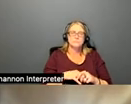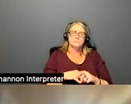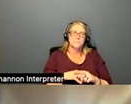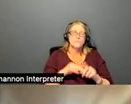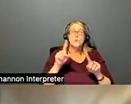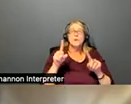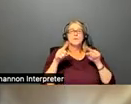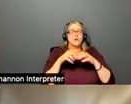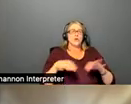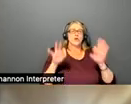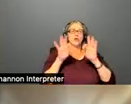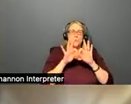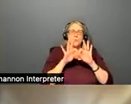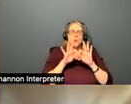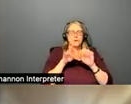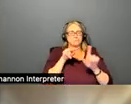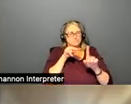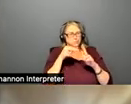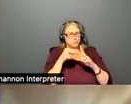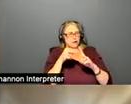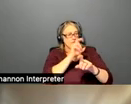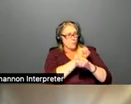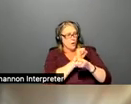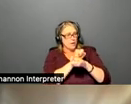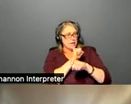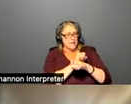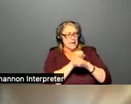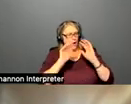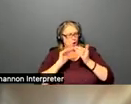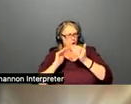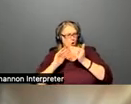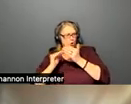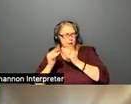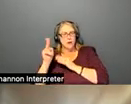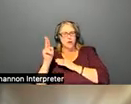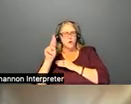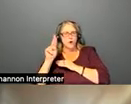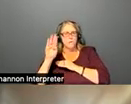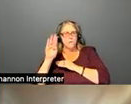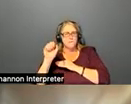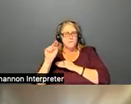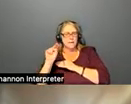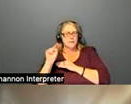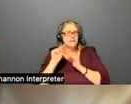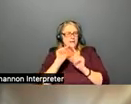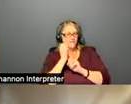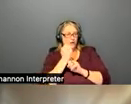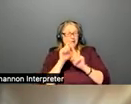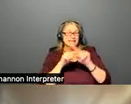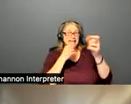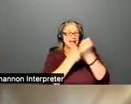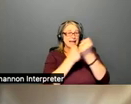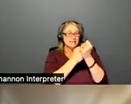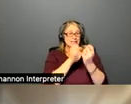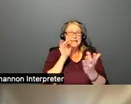in an urban environment is, and something that's unique to Access Living, is our advocacy, outreach,